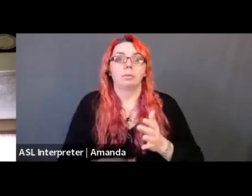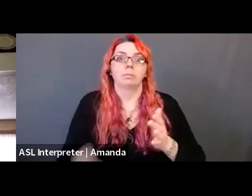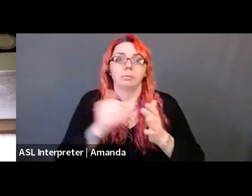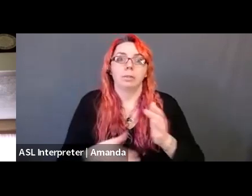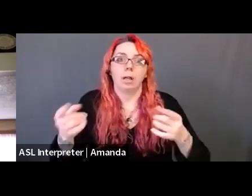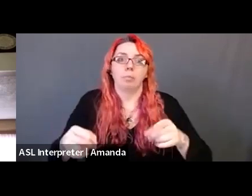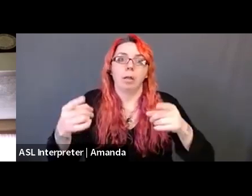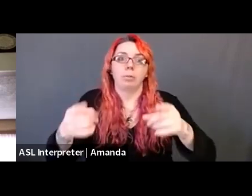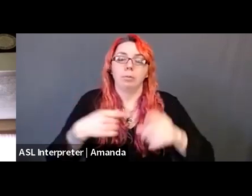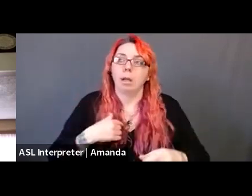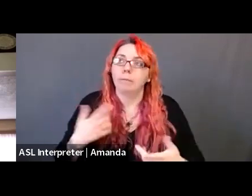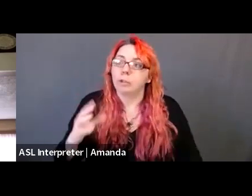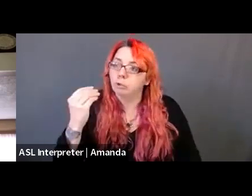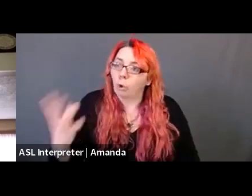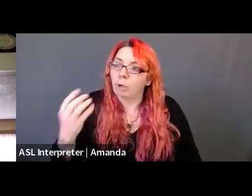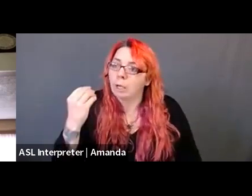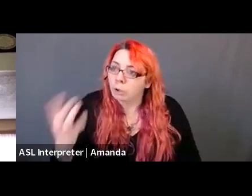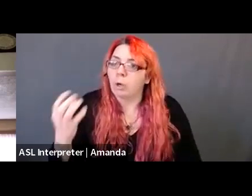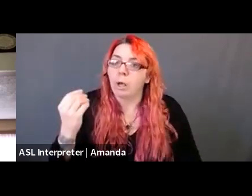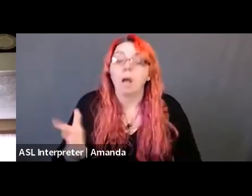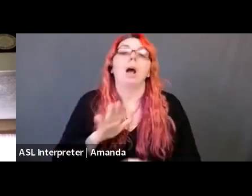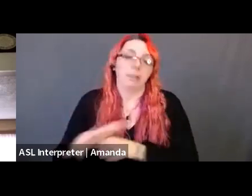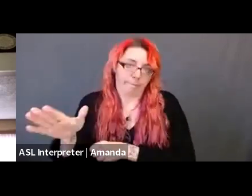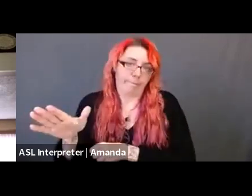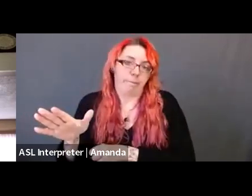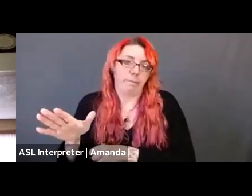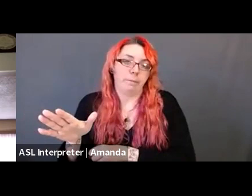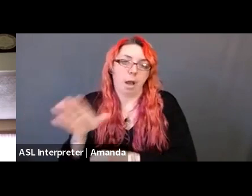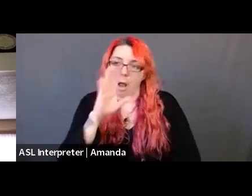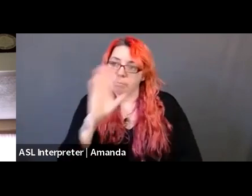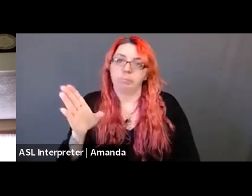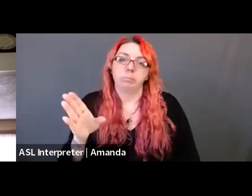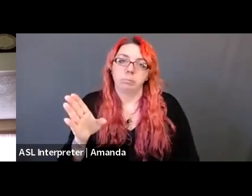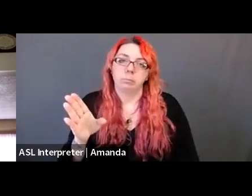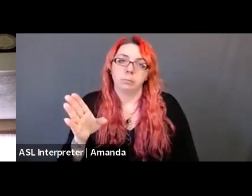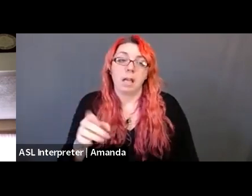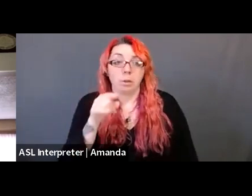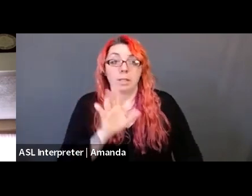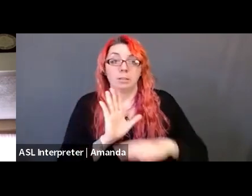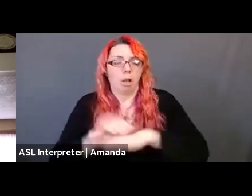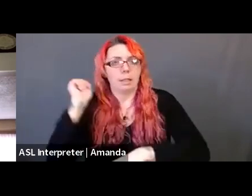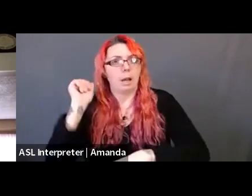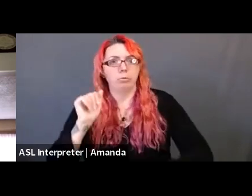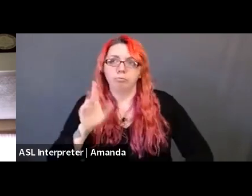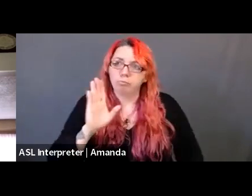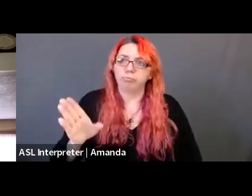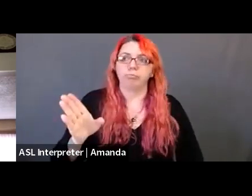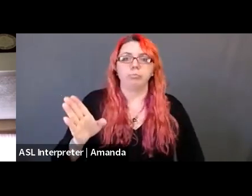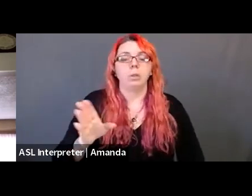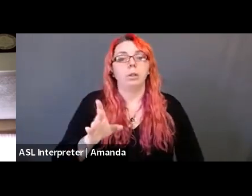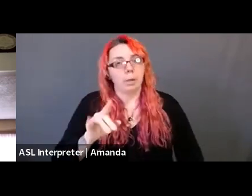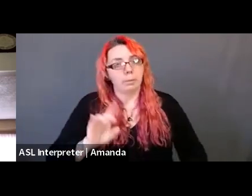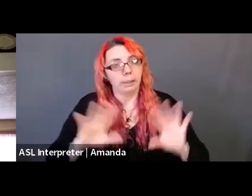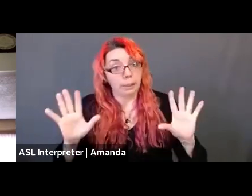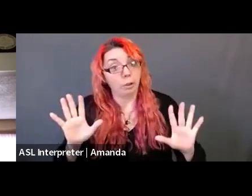can see the slide here is like, we want to be really clear, really firm. And even when